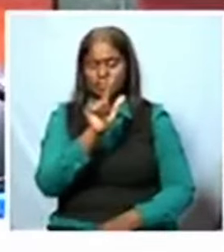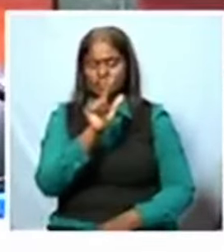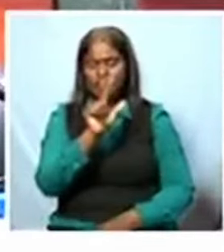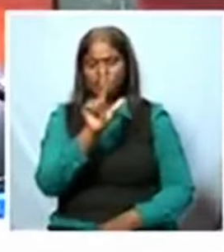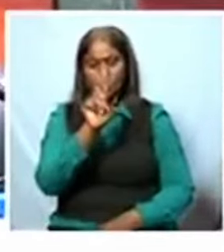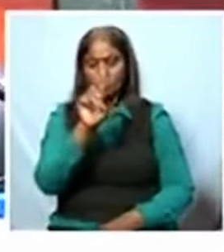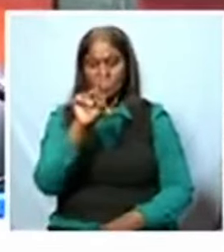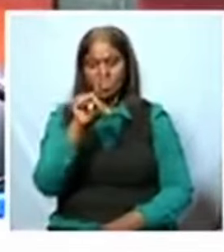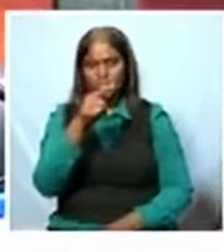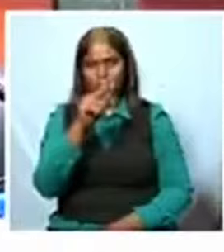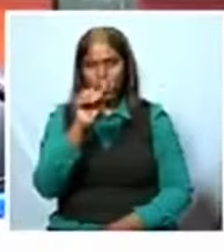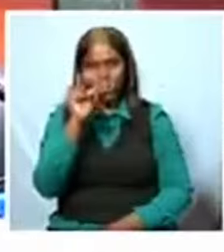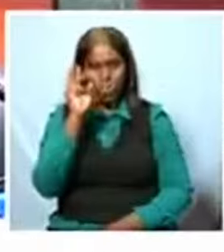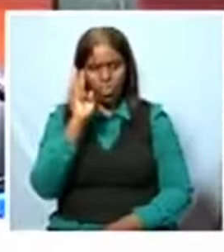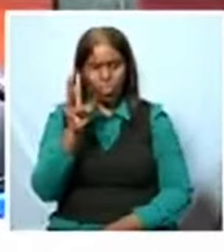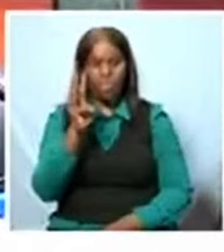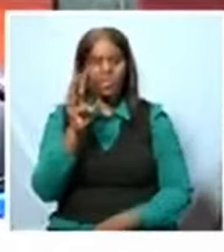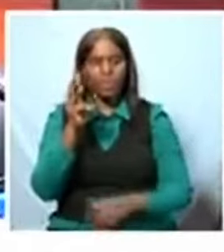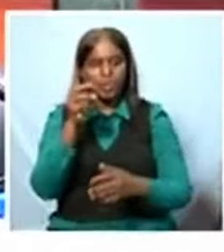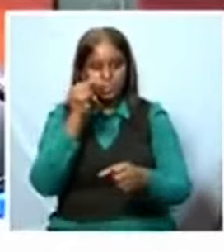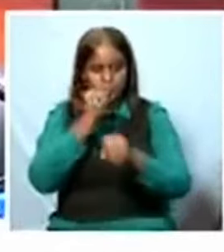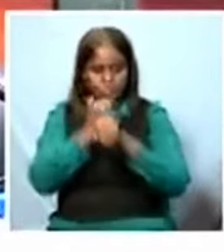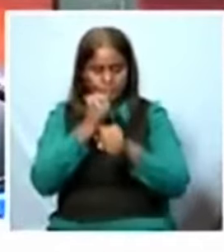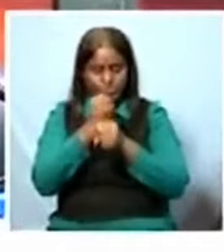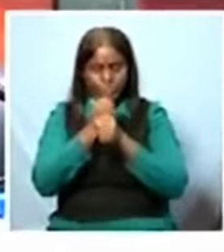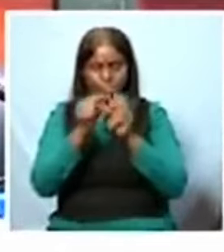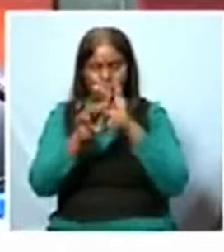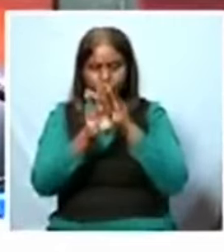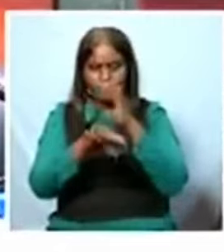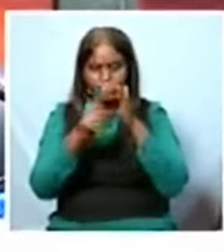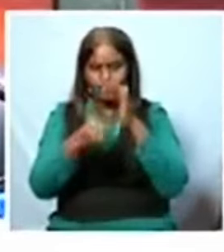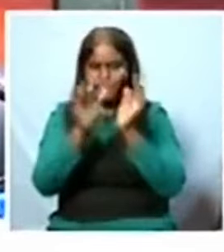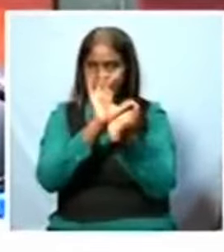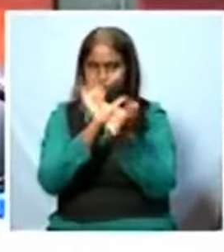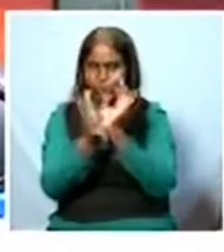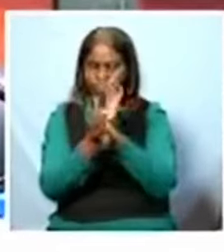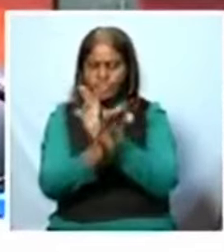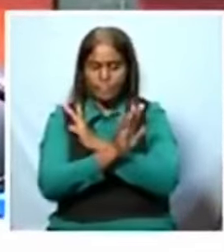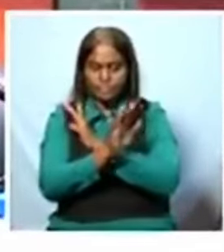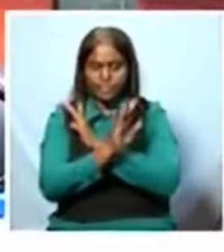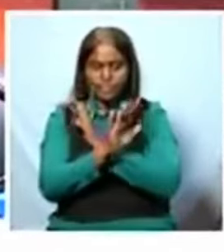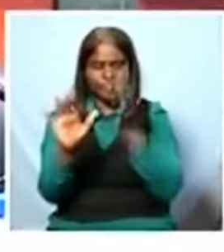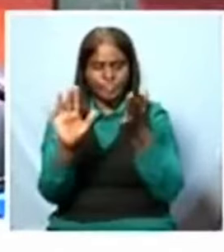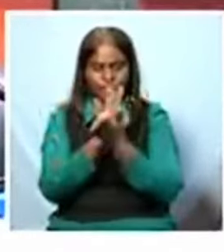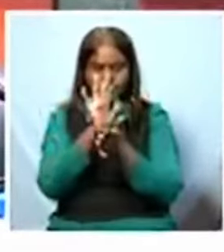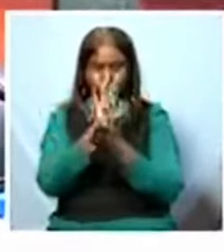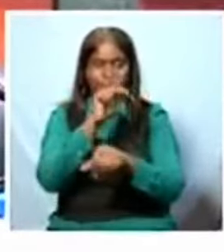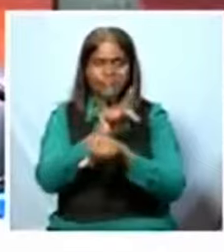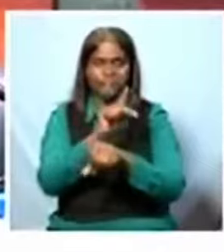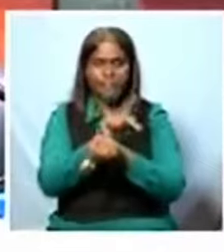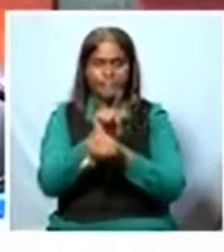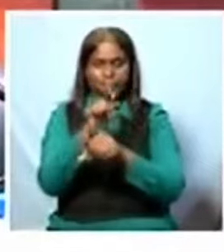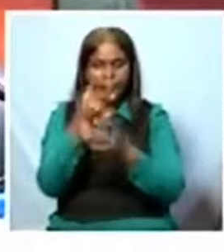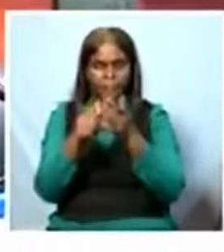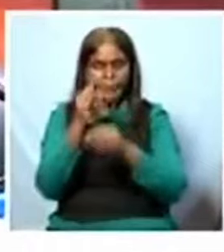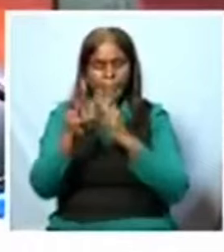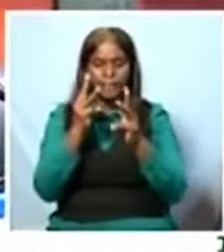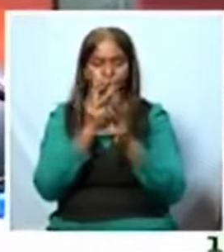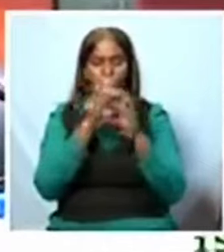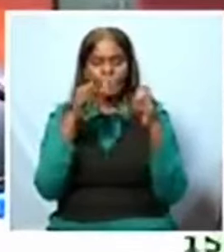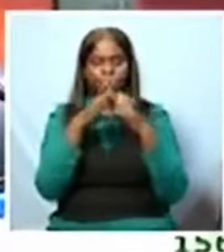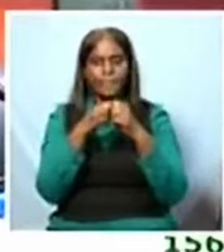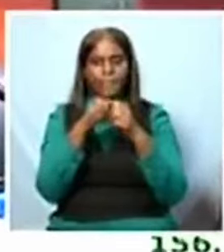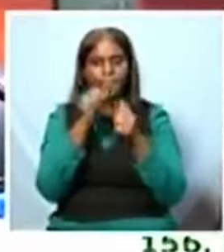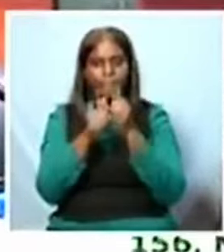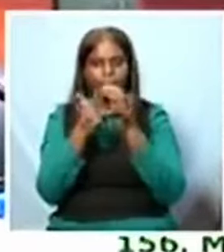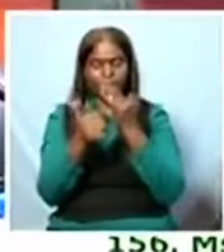Lungo will be operational under the Digital Zambia Acceleration Project. This is World Bank funded,